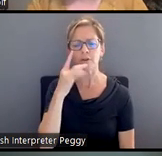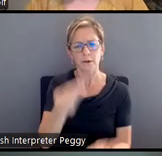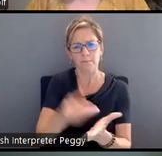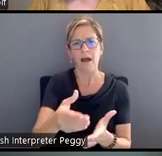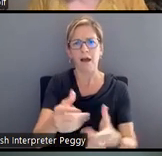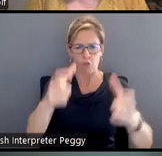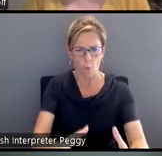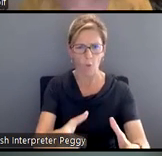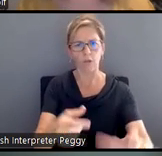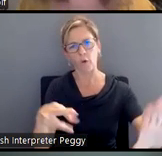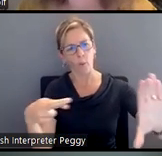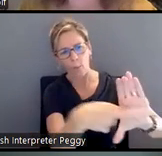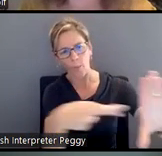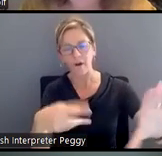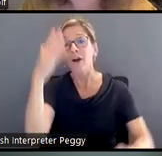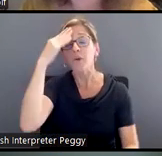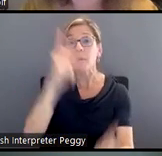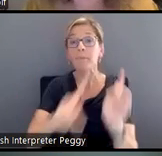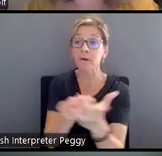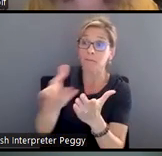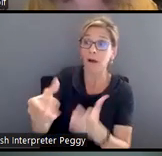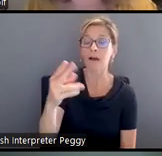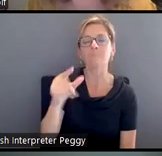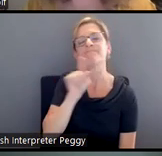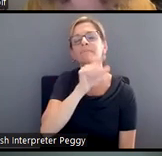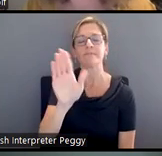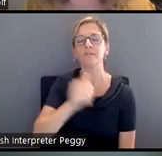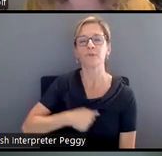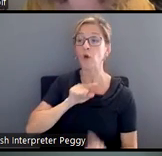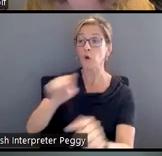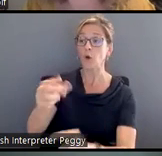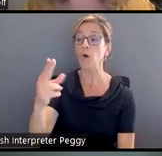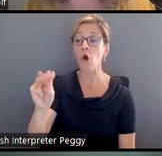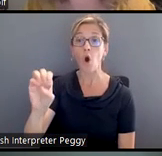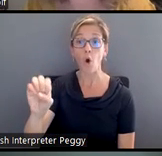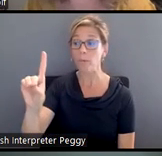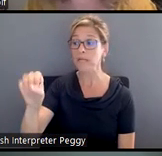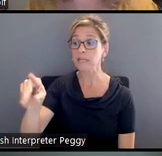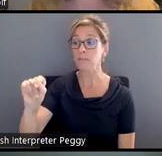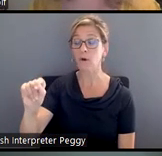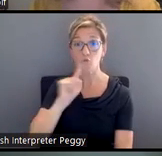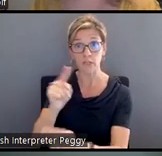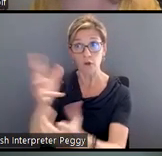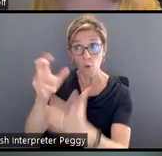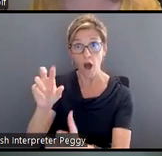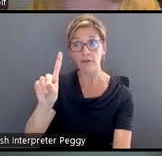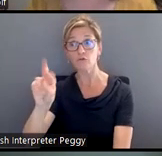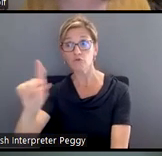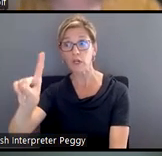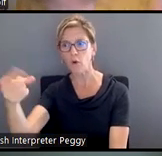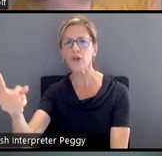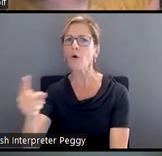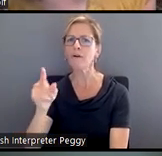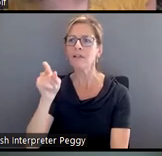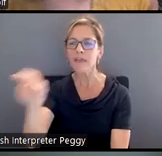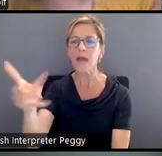Home Hardware and they're buying a drill, what they're really buying is what the drill can accomplish. What they really want to purchase is the